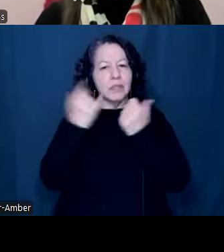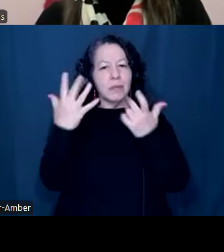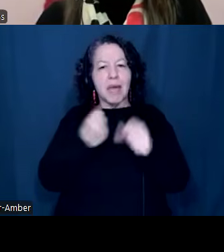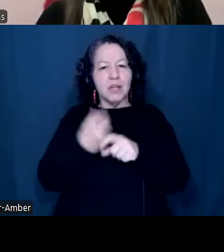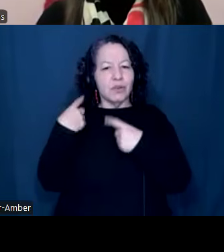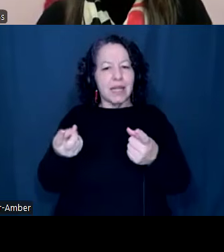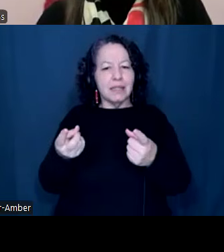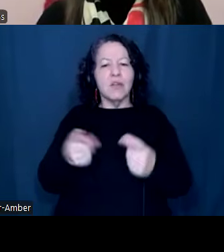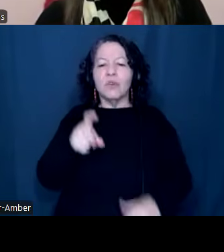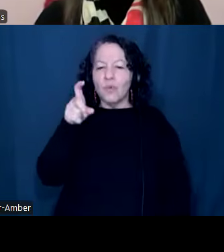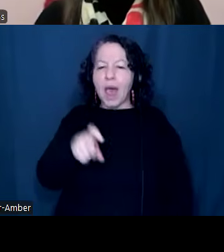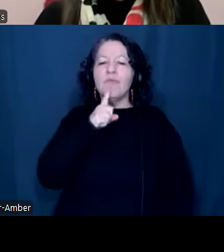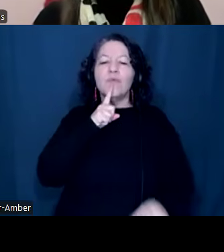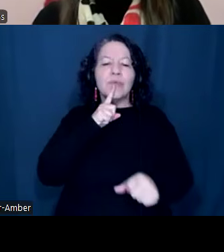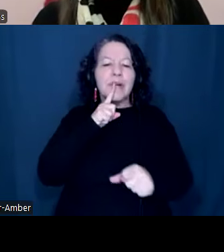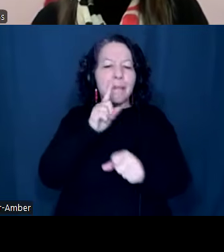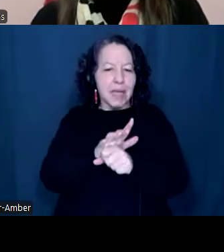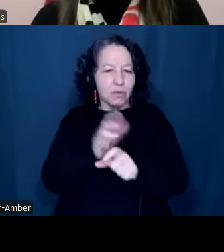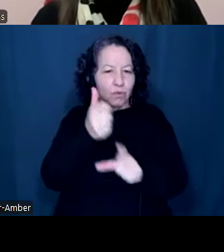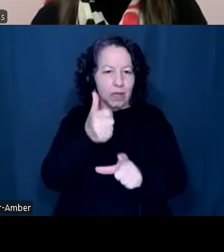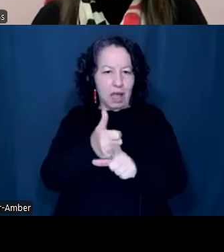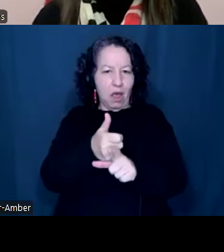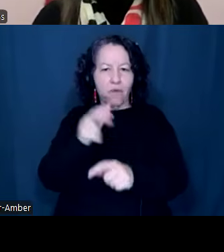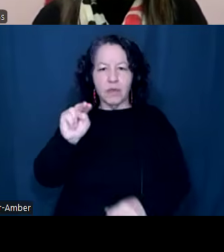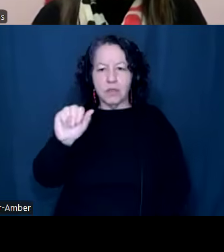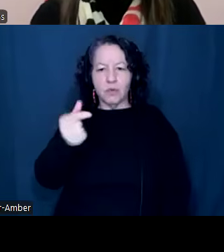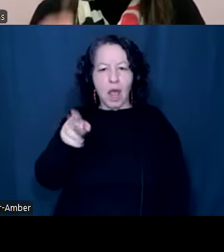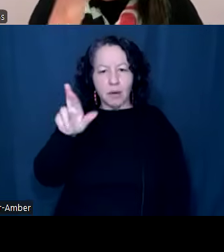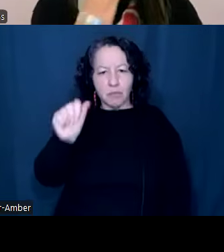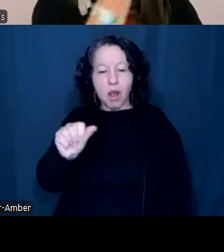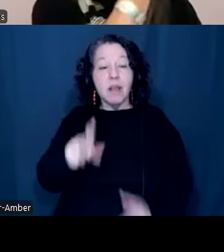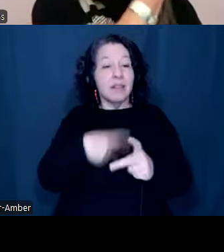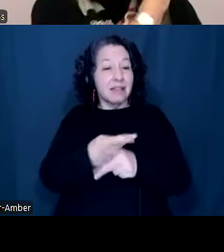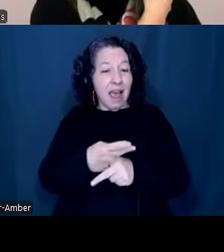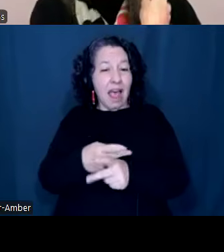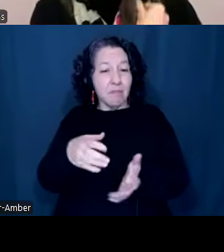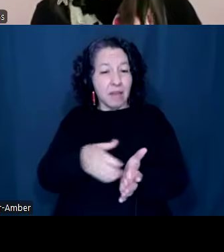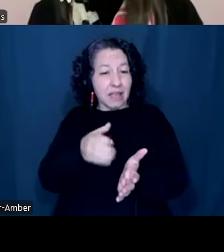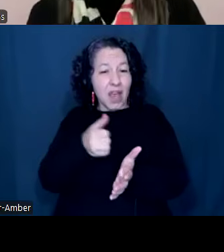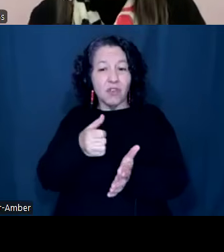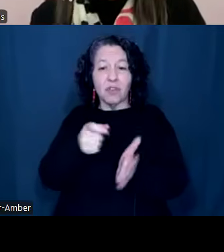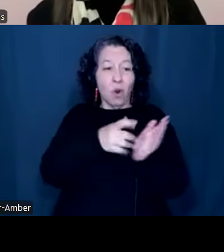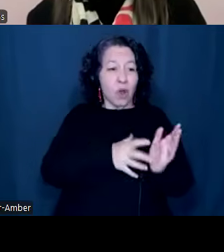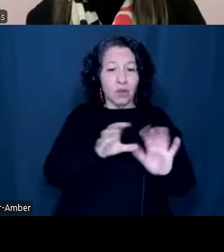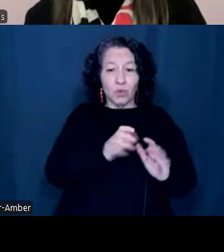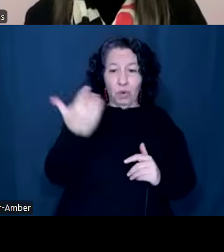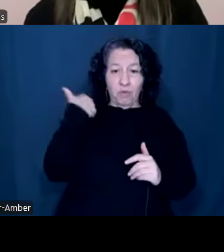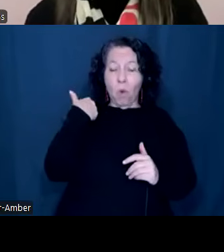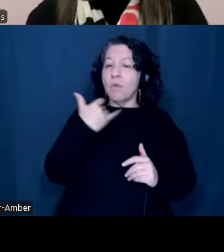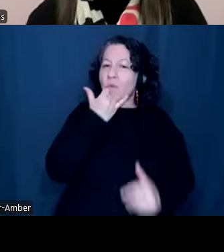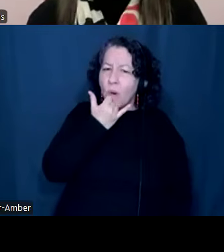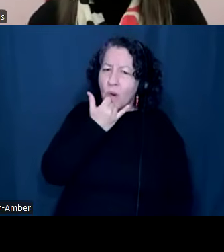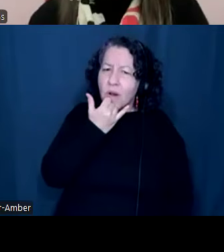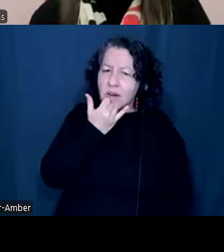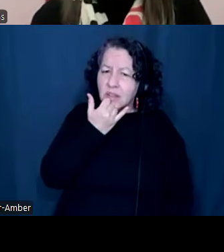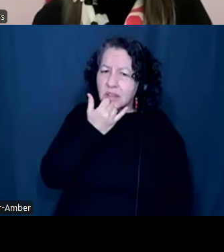to NAGPRA. The kind of excavations that archaeologists did was wrong. The work